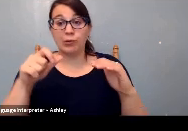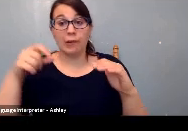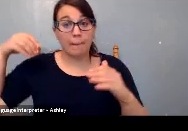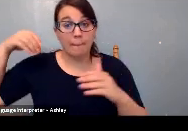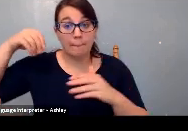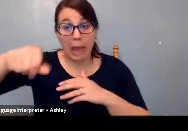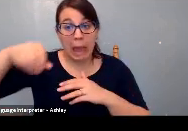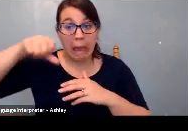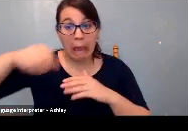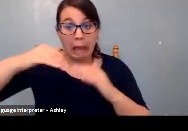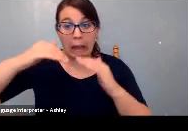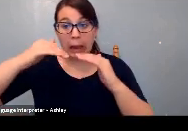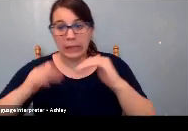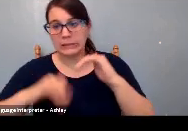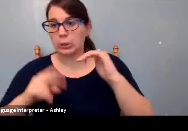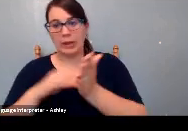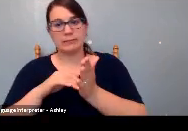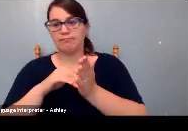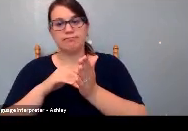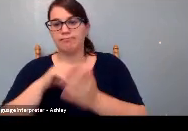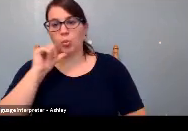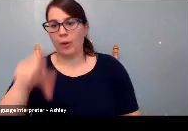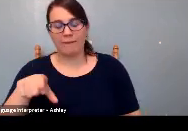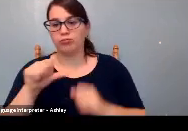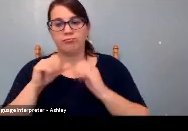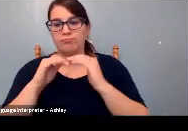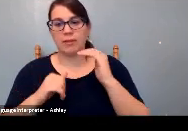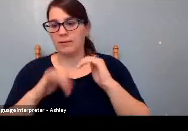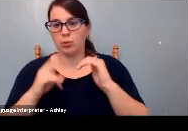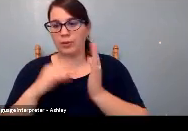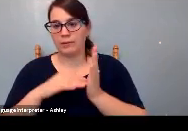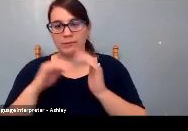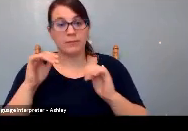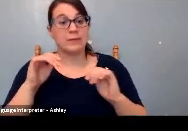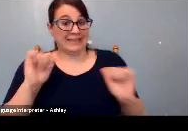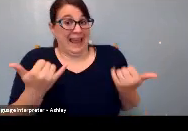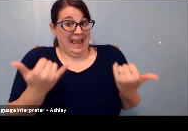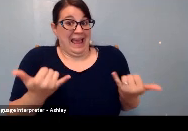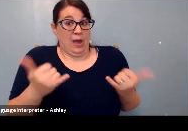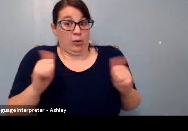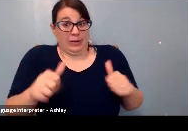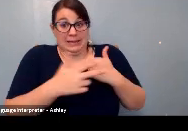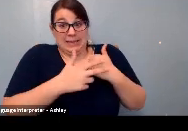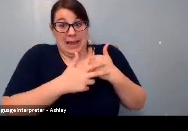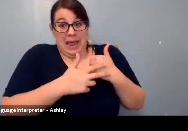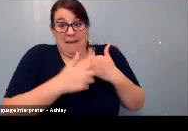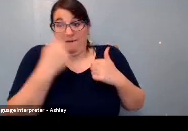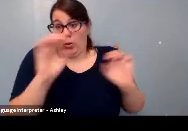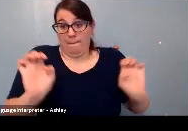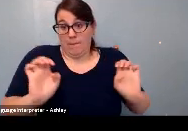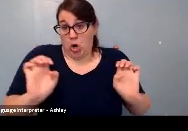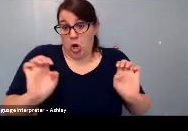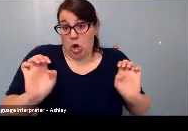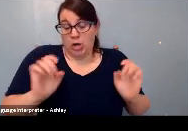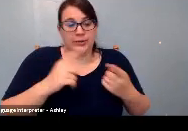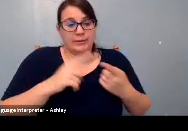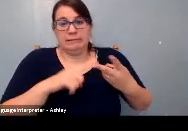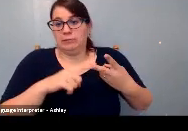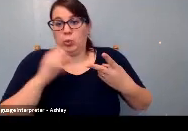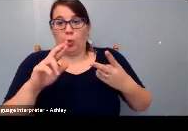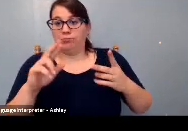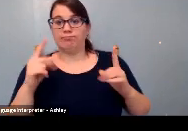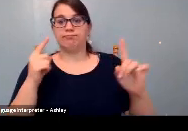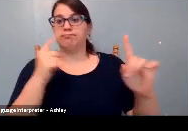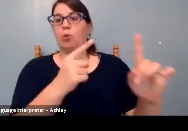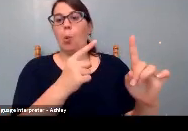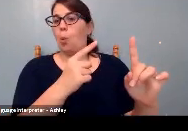limit. They can now save for an emergency fund, for the long-term goals, such as a house or a car. You